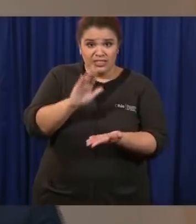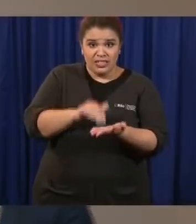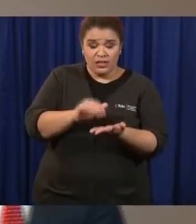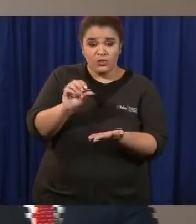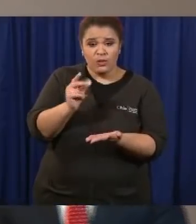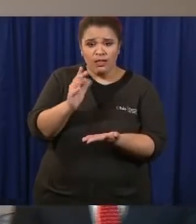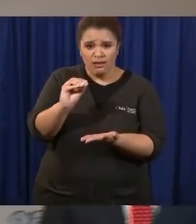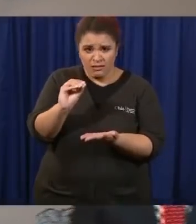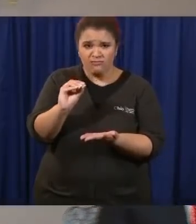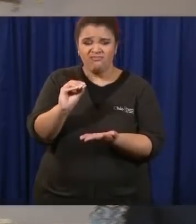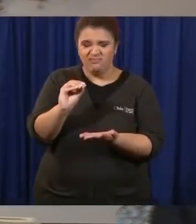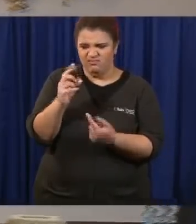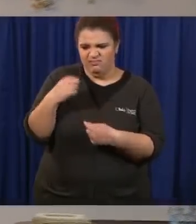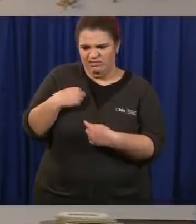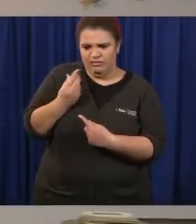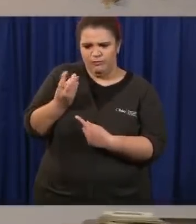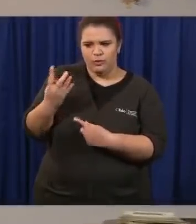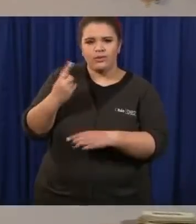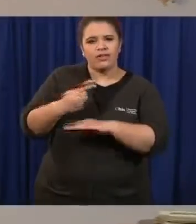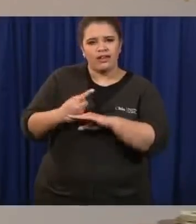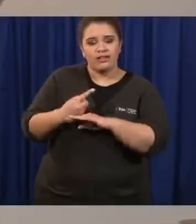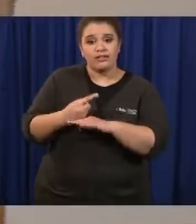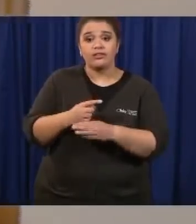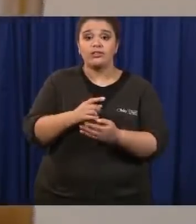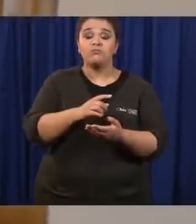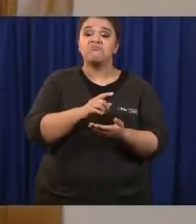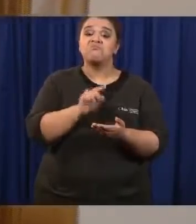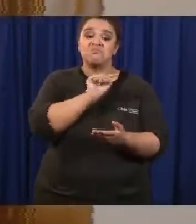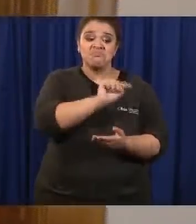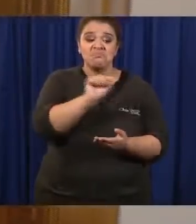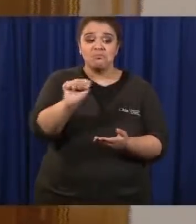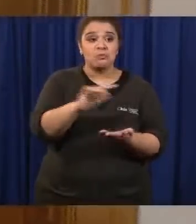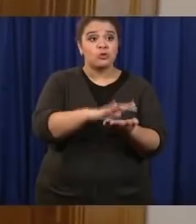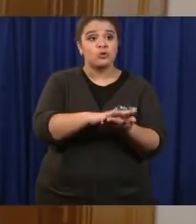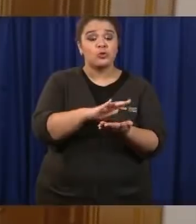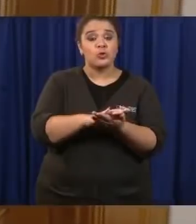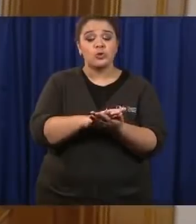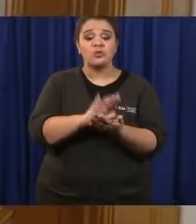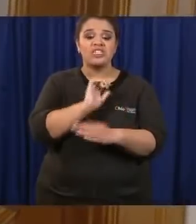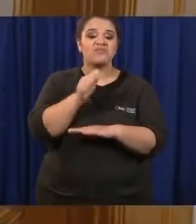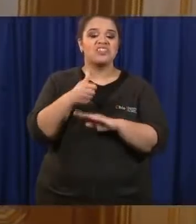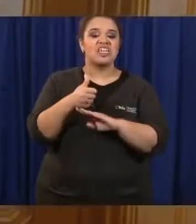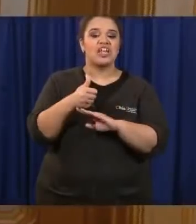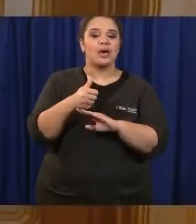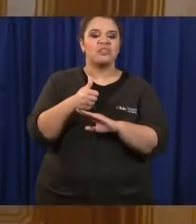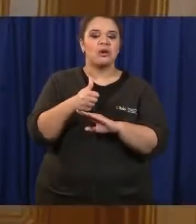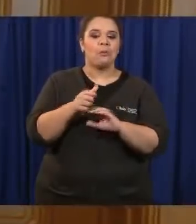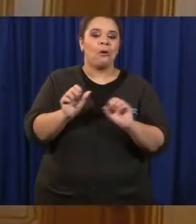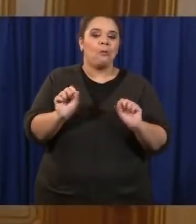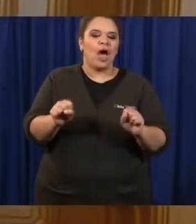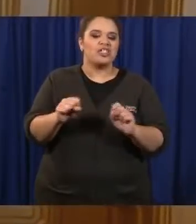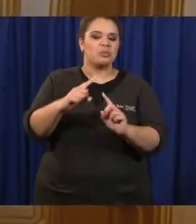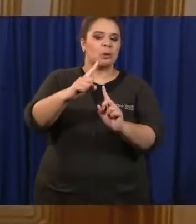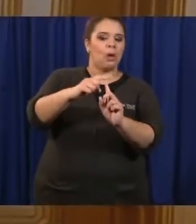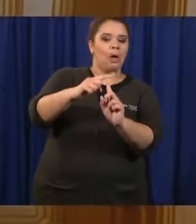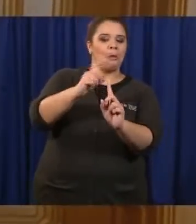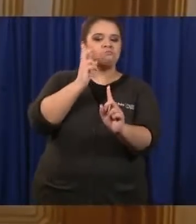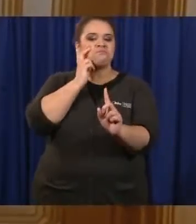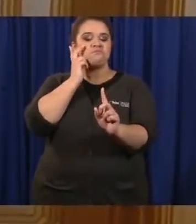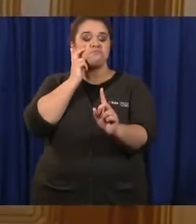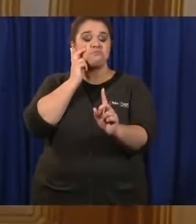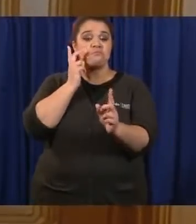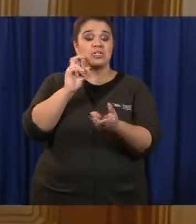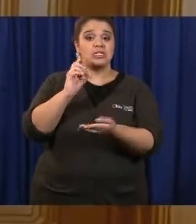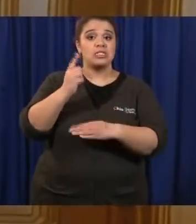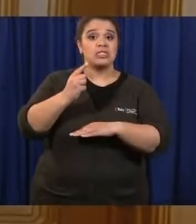districts schedule tentative in-person graduation dates for later than usual, obviously, for July. And just this afternoon,